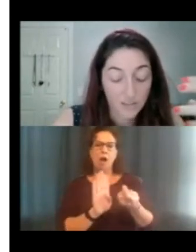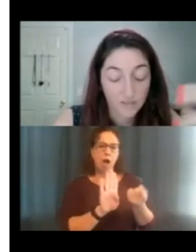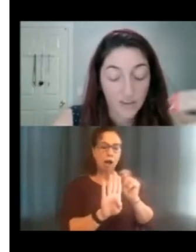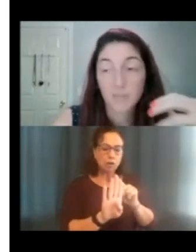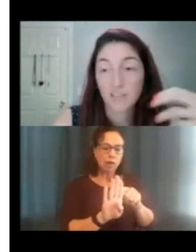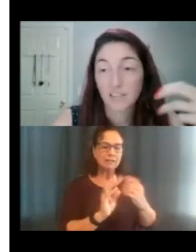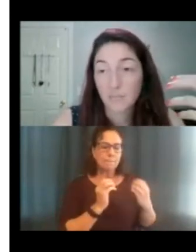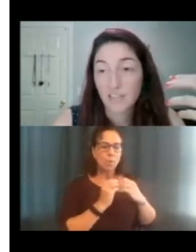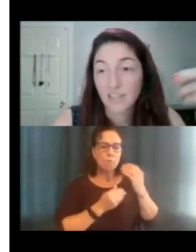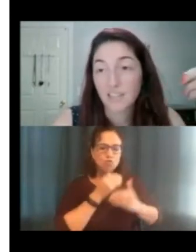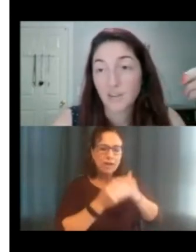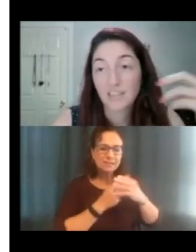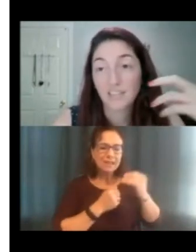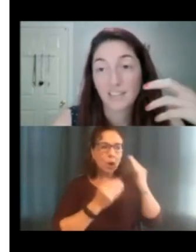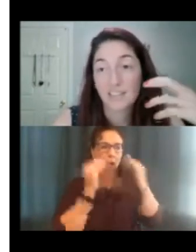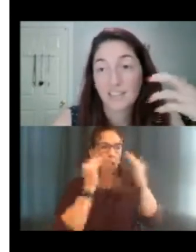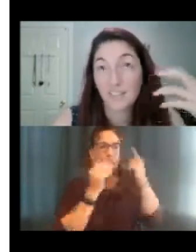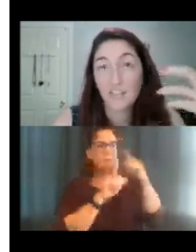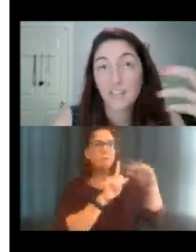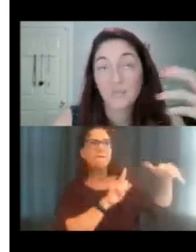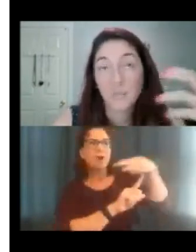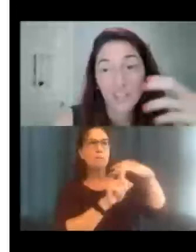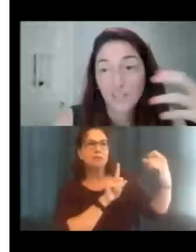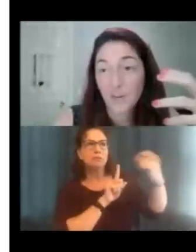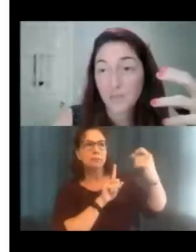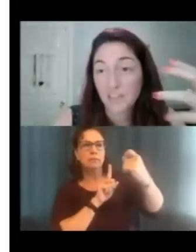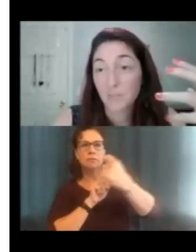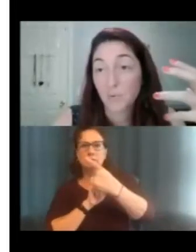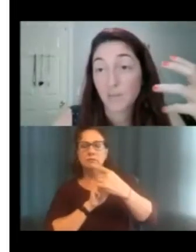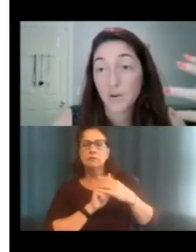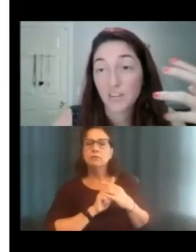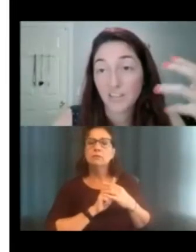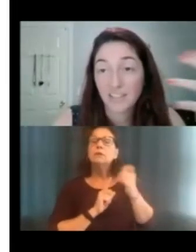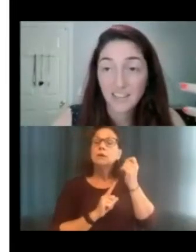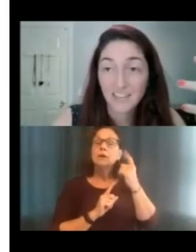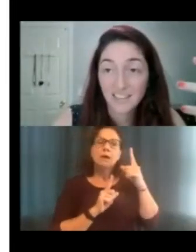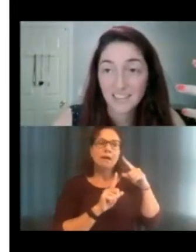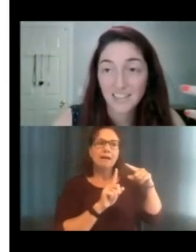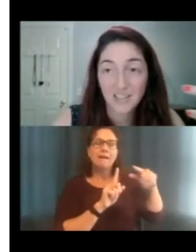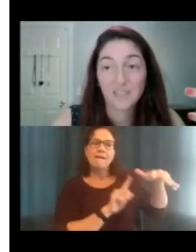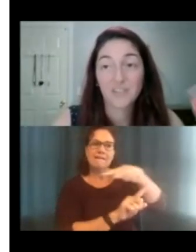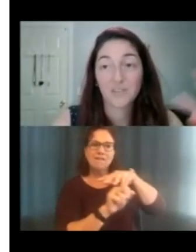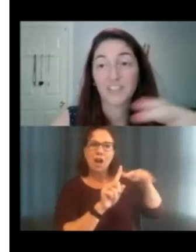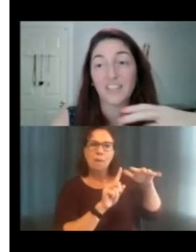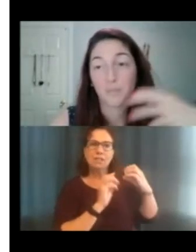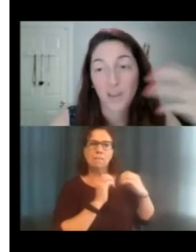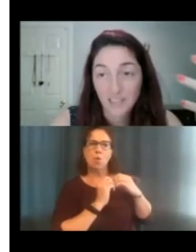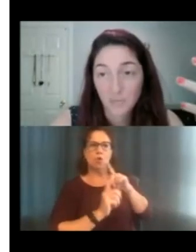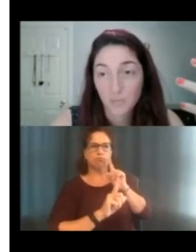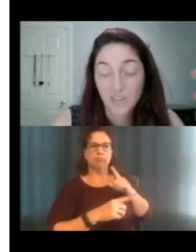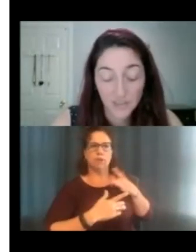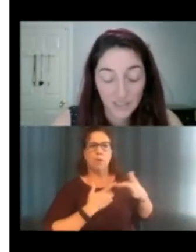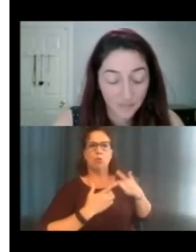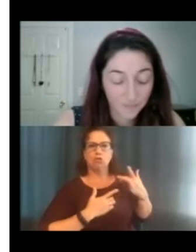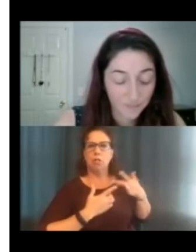awareness of environmental stimuli. So basically, because the environment is more emotional and salient to these individuals, they process